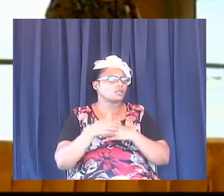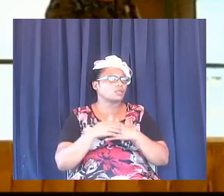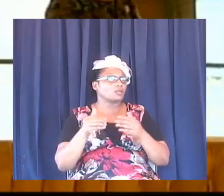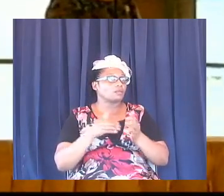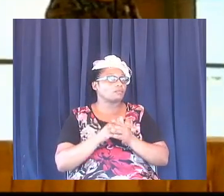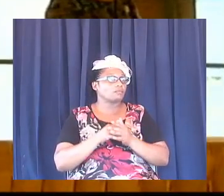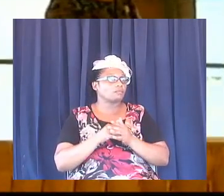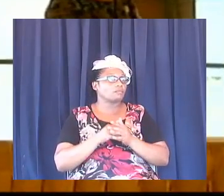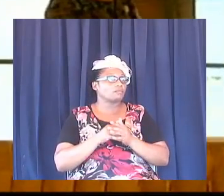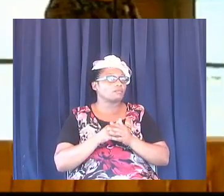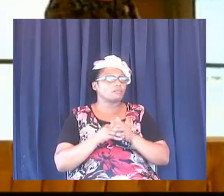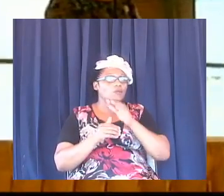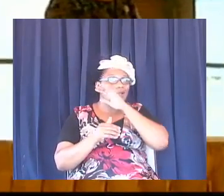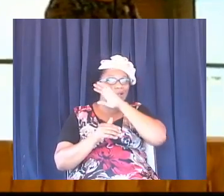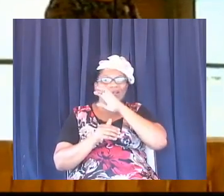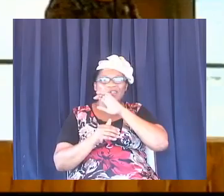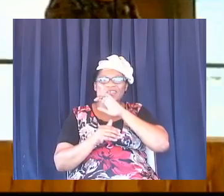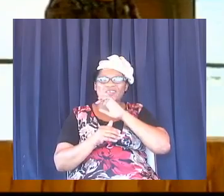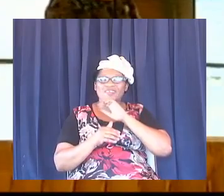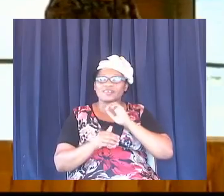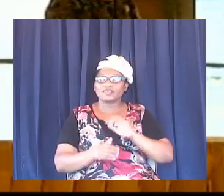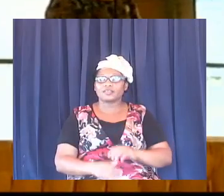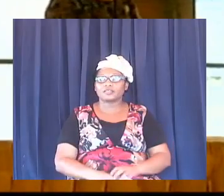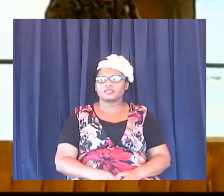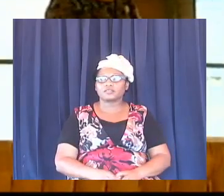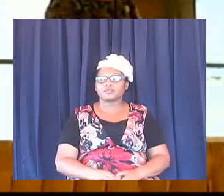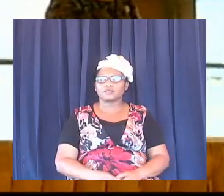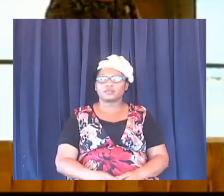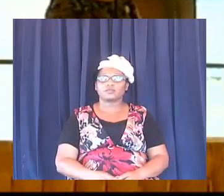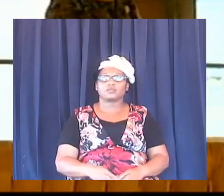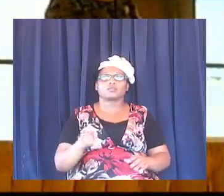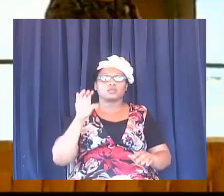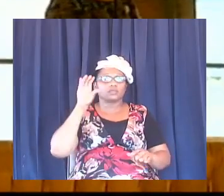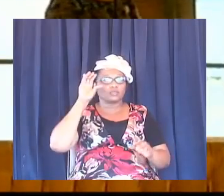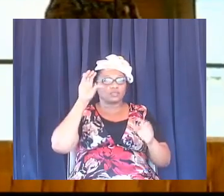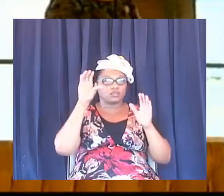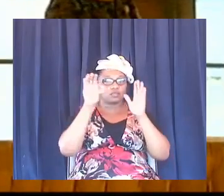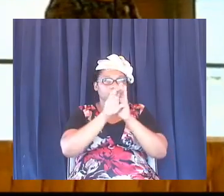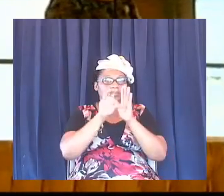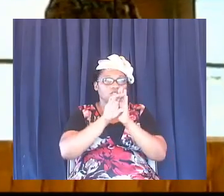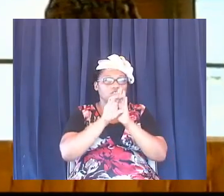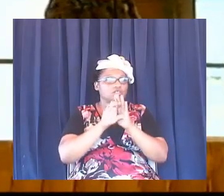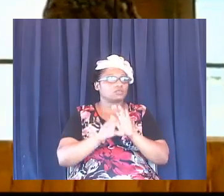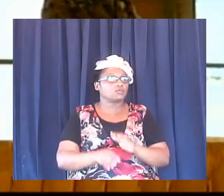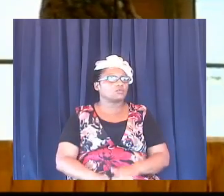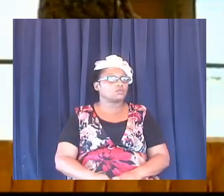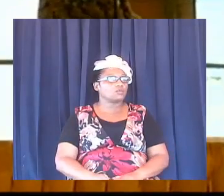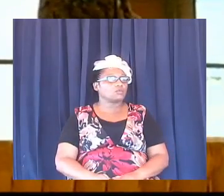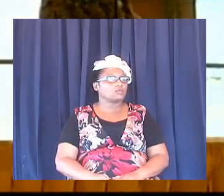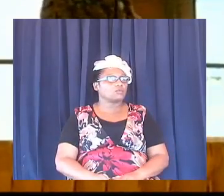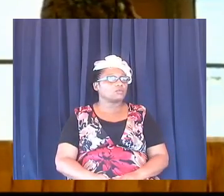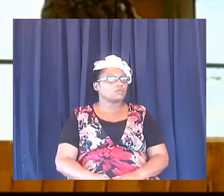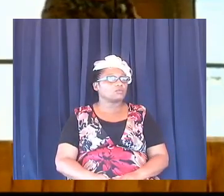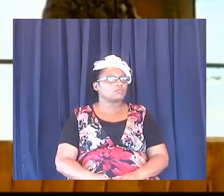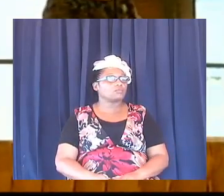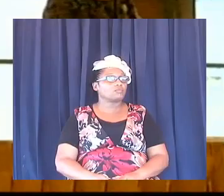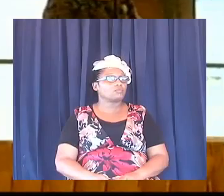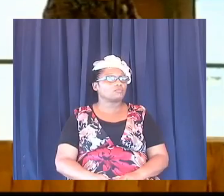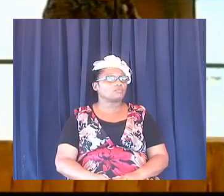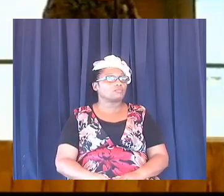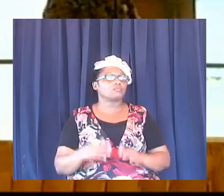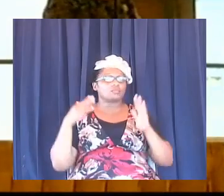to over the years. The Lord bless you. I will go no further. It is my